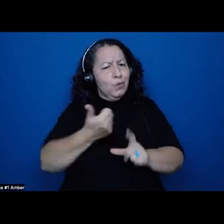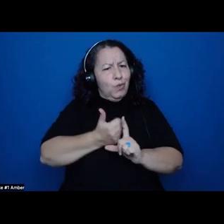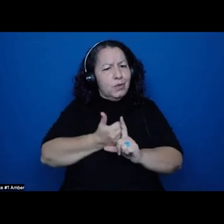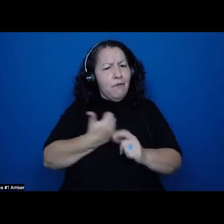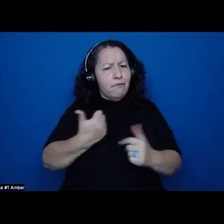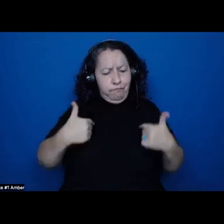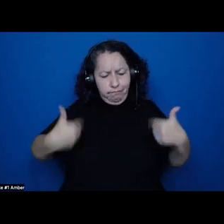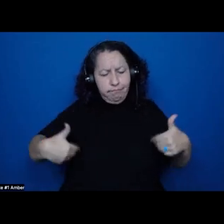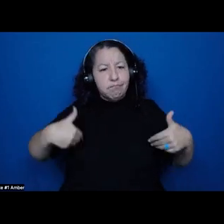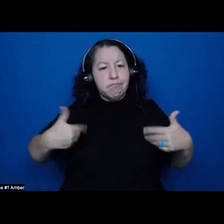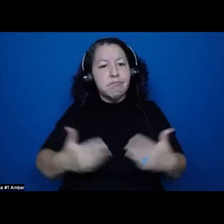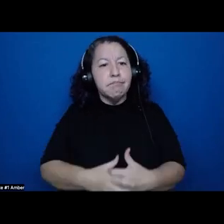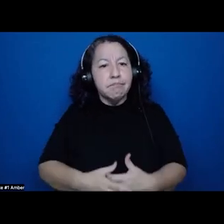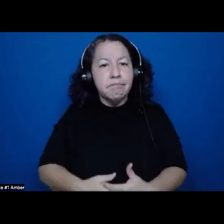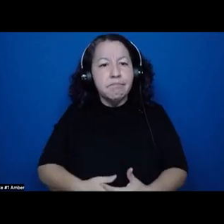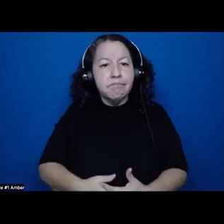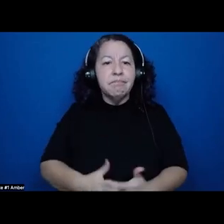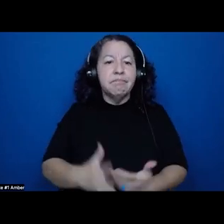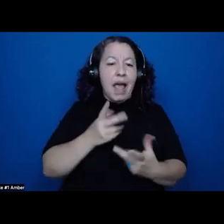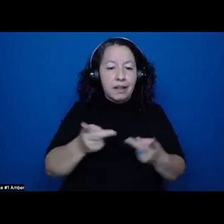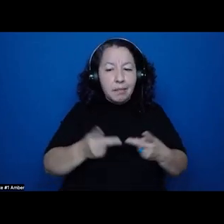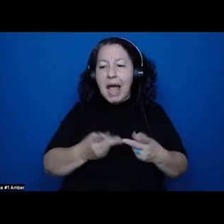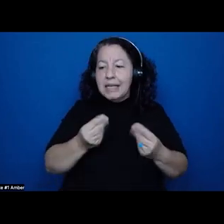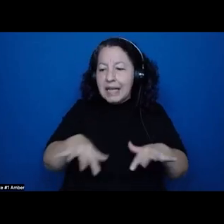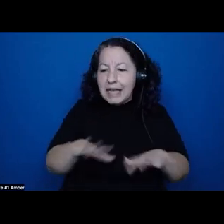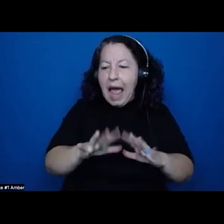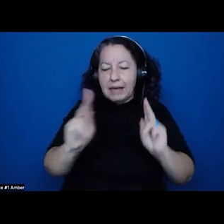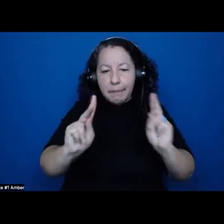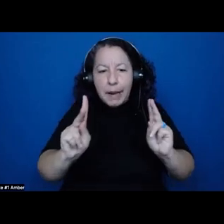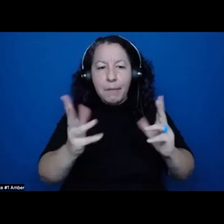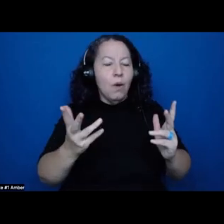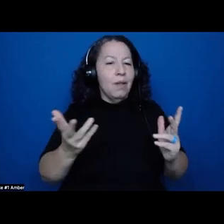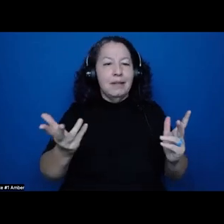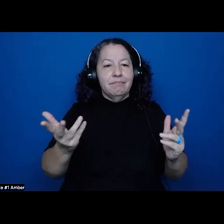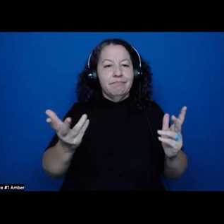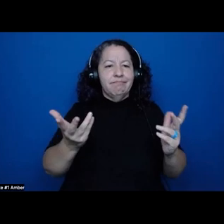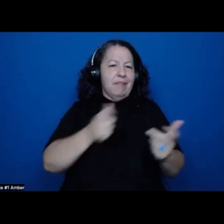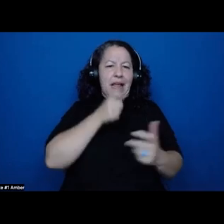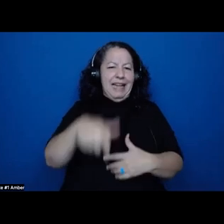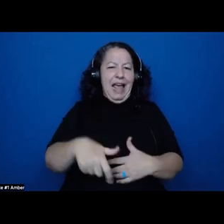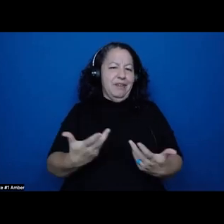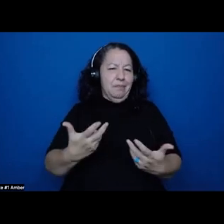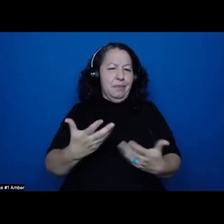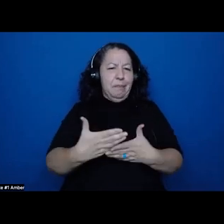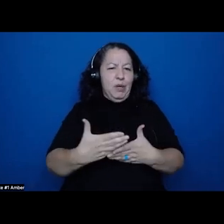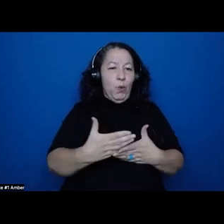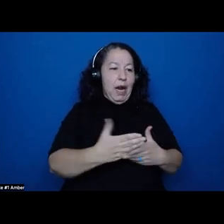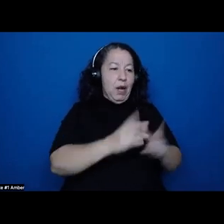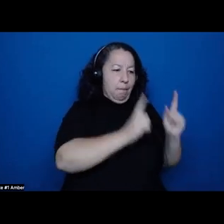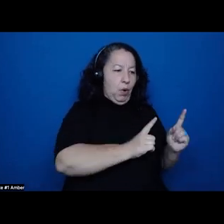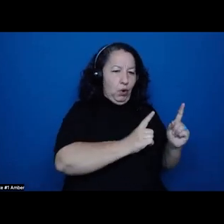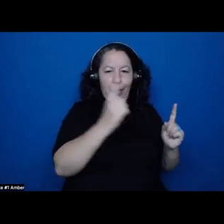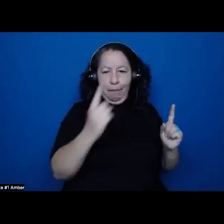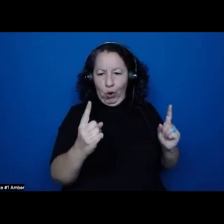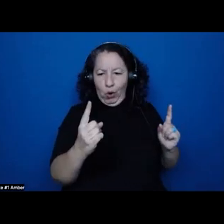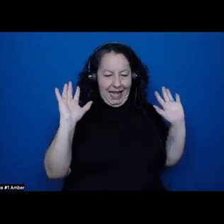and place and land and people. It doesn't have to be between humans. And so depending on where